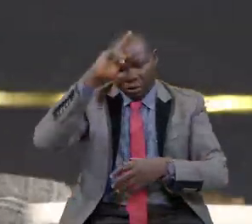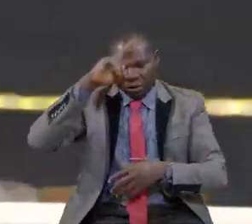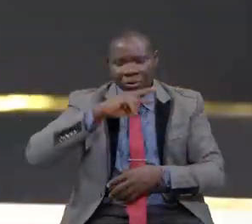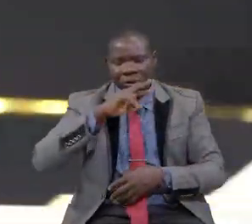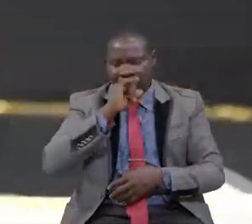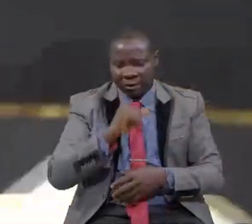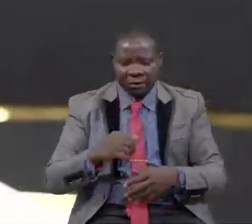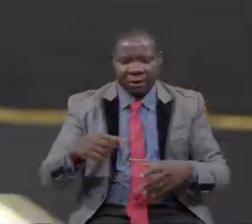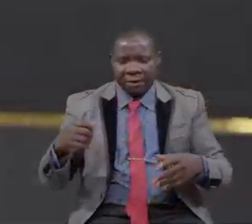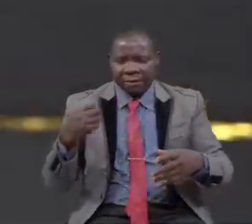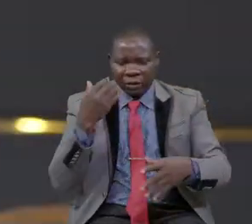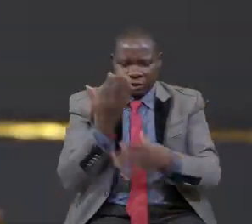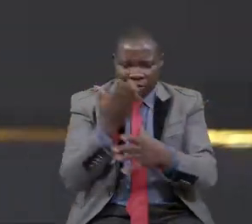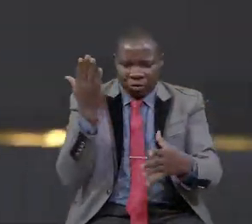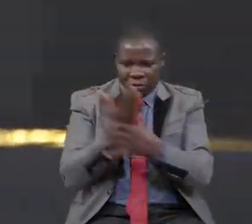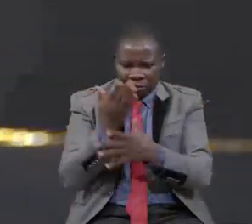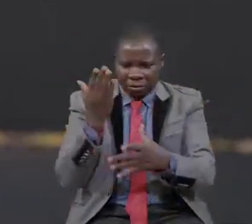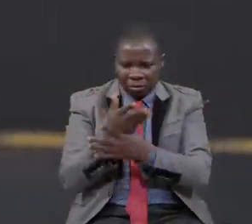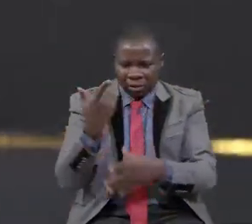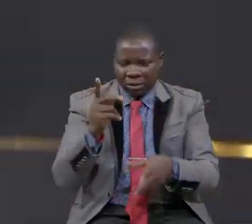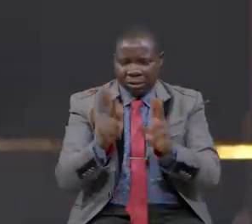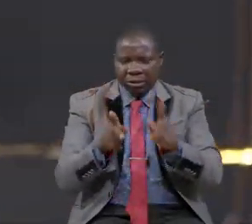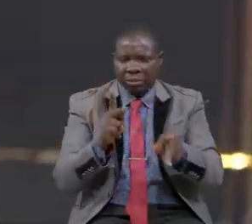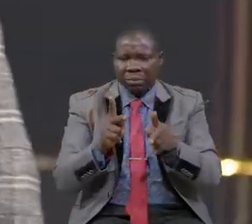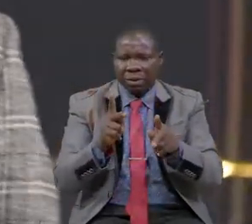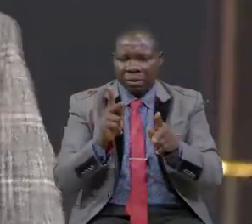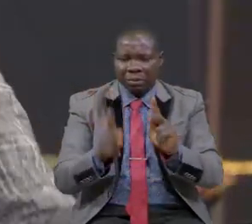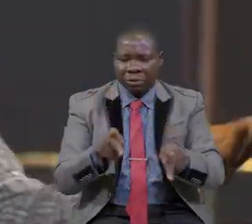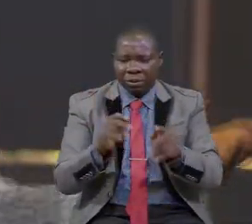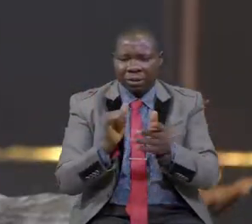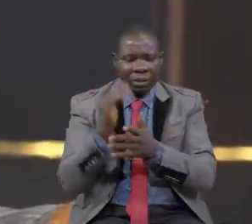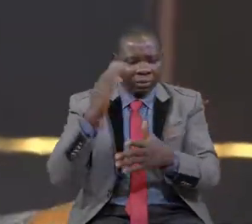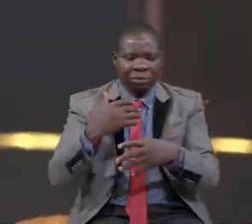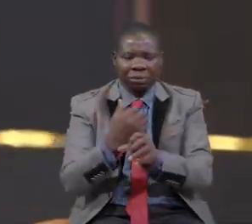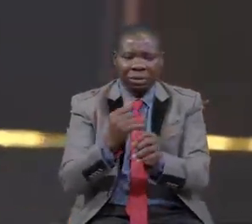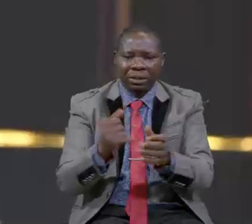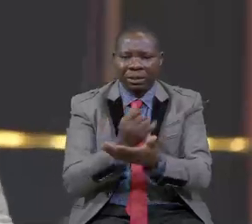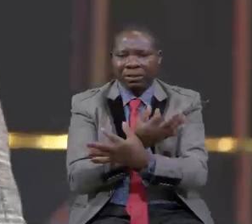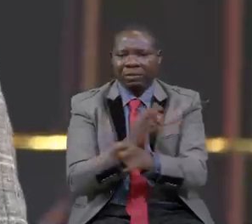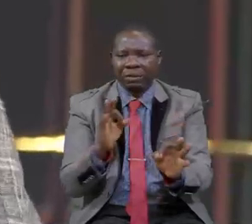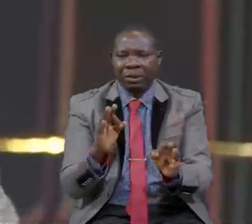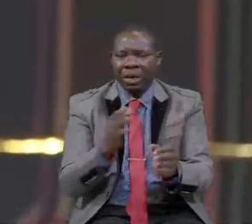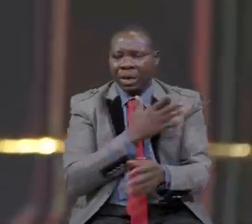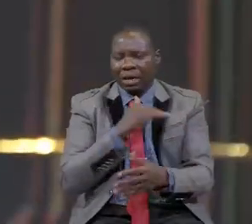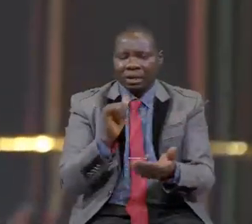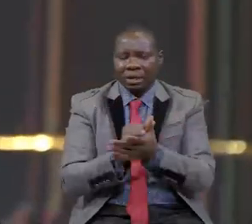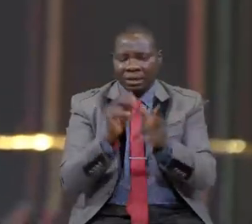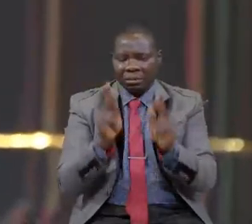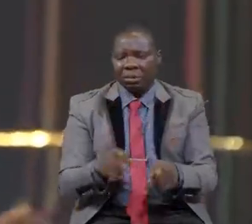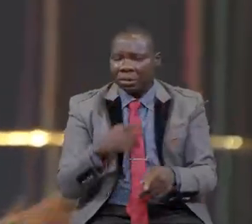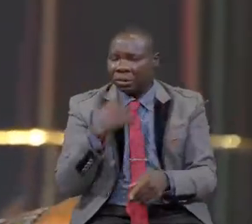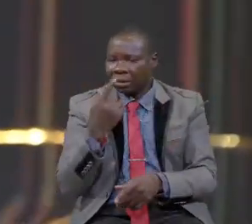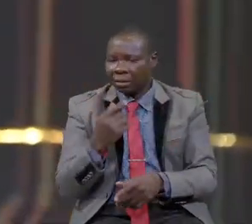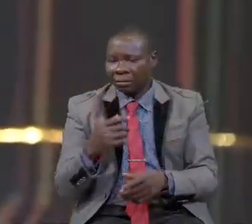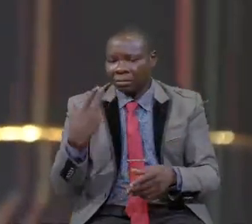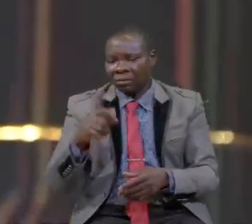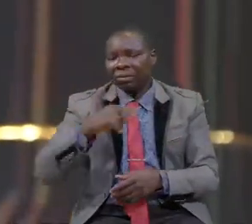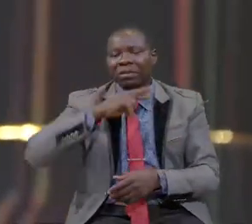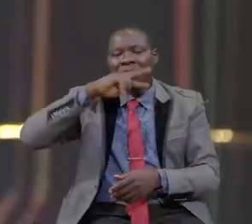the person that is going to set the goat free. So the person decides the goat is enjoying